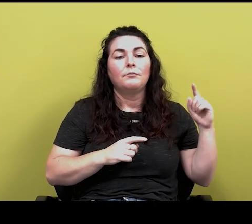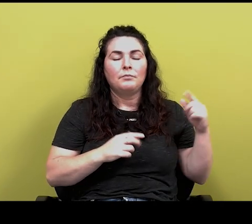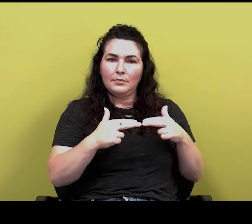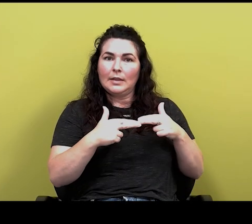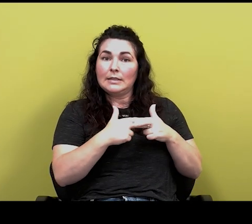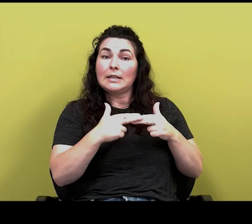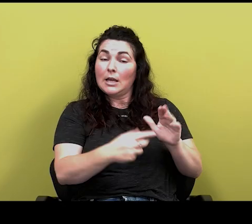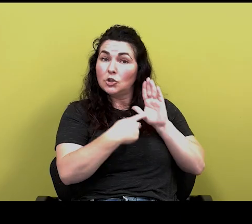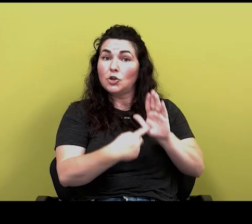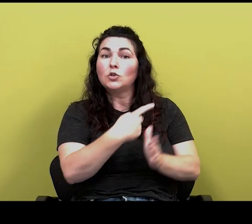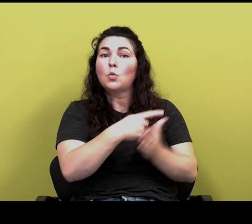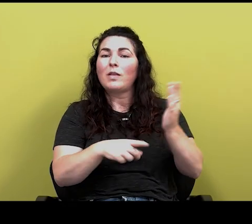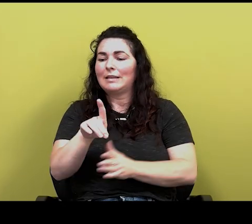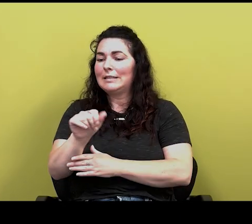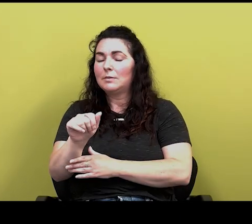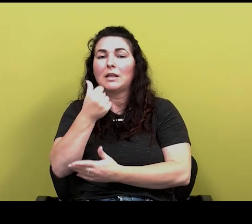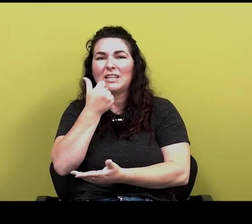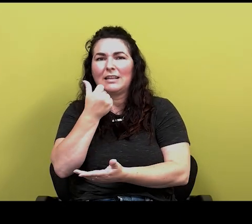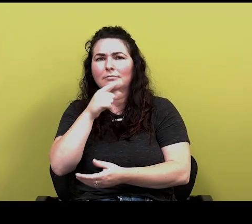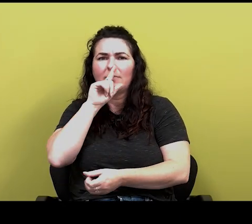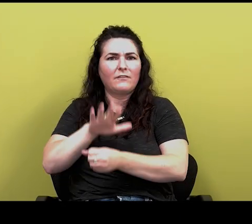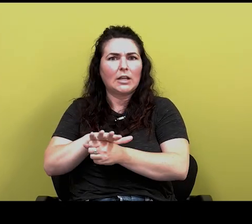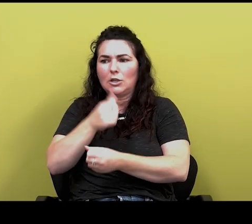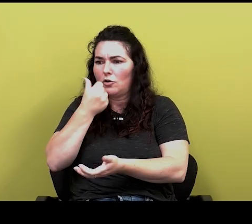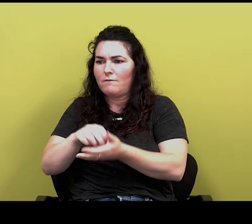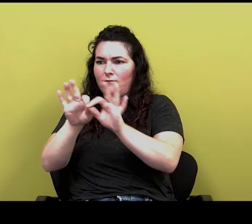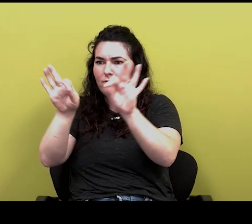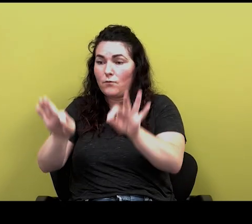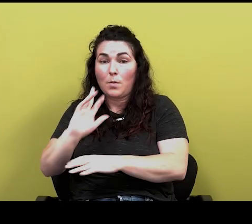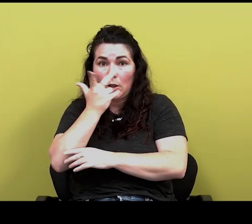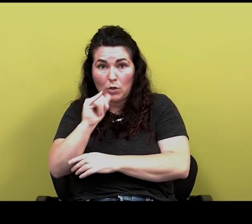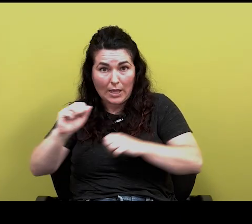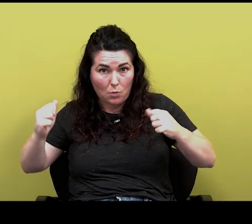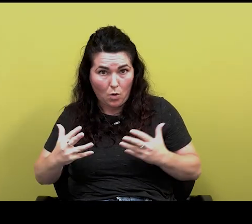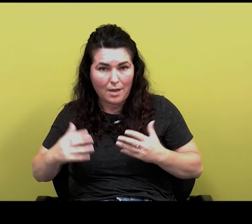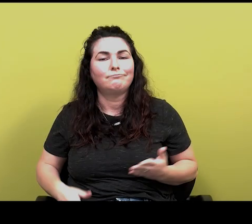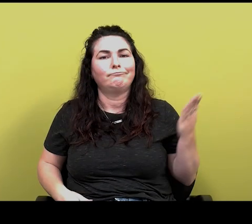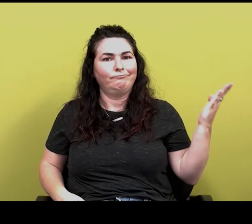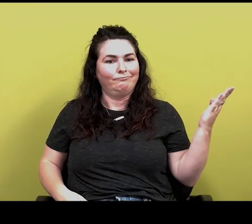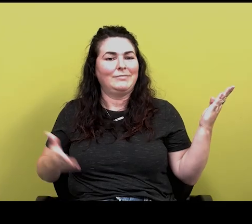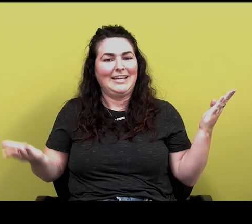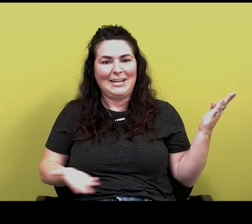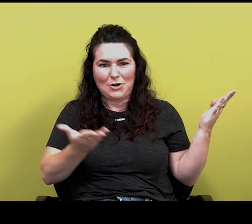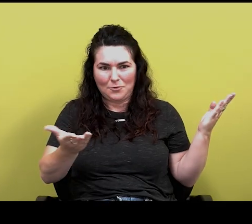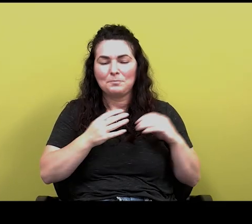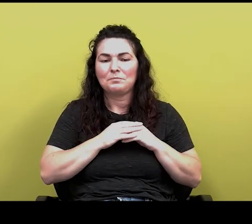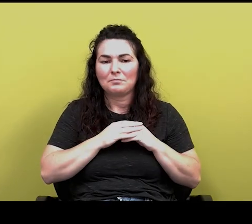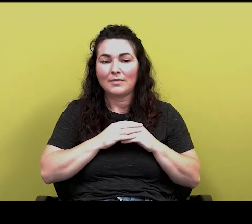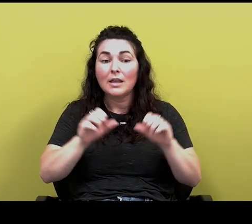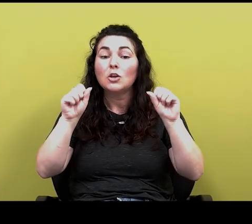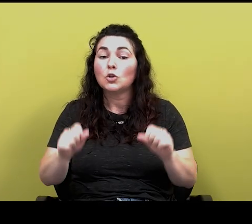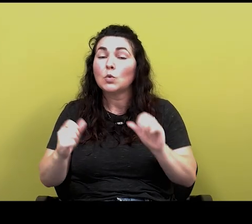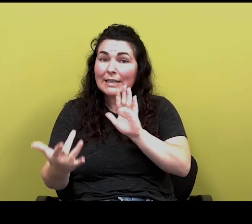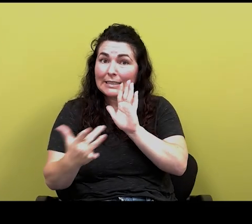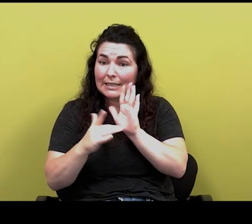This slide shows the disability verification form, which I just mentioned. You can scan the QR code on the left of the screen to be linked directly to the webpage that